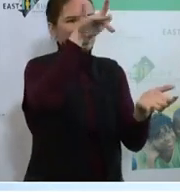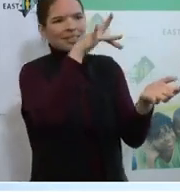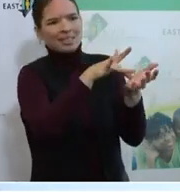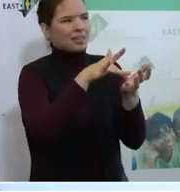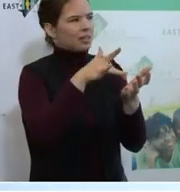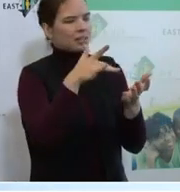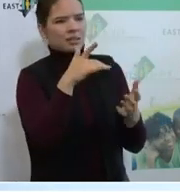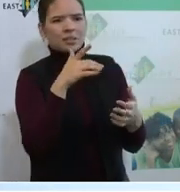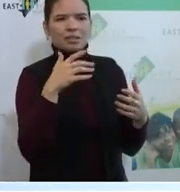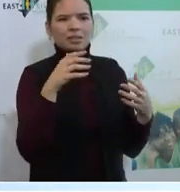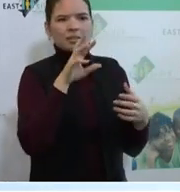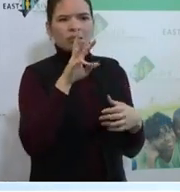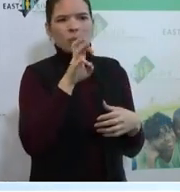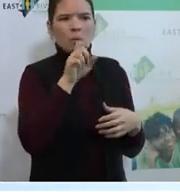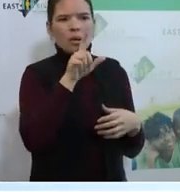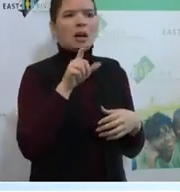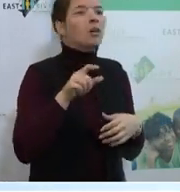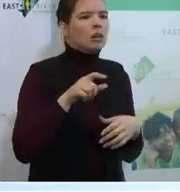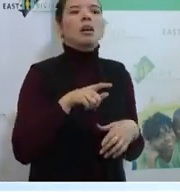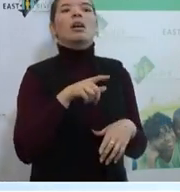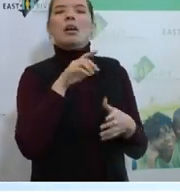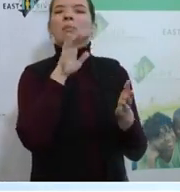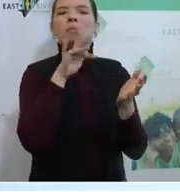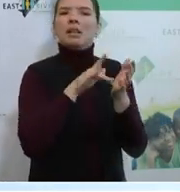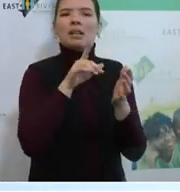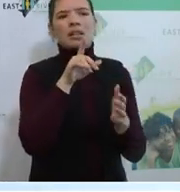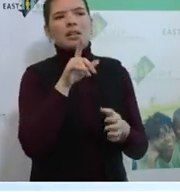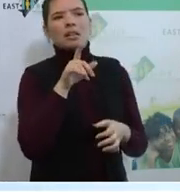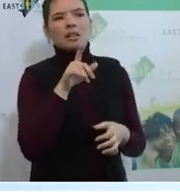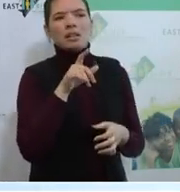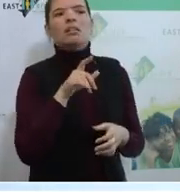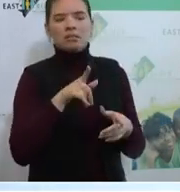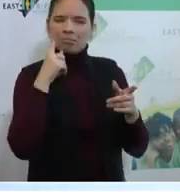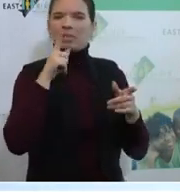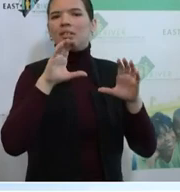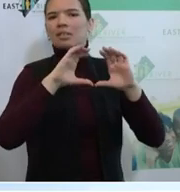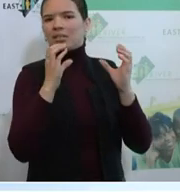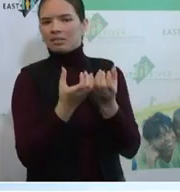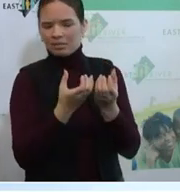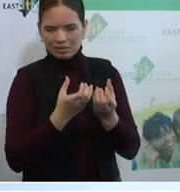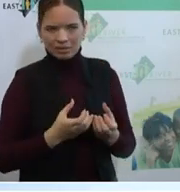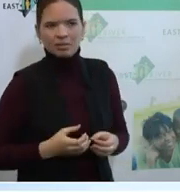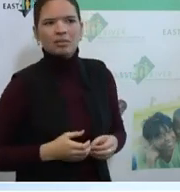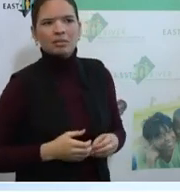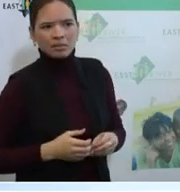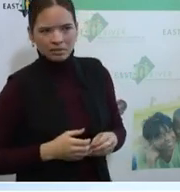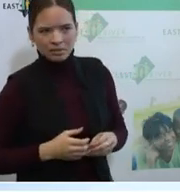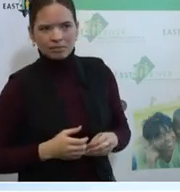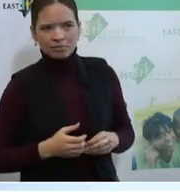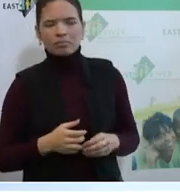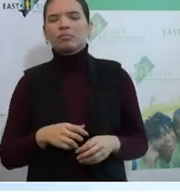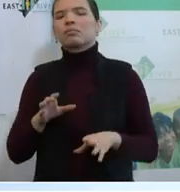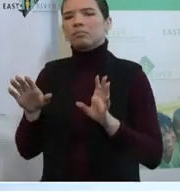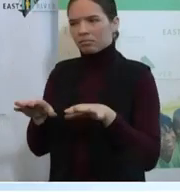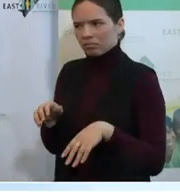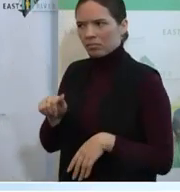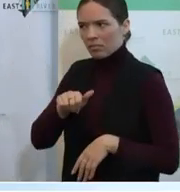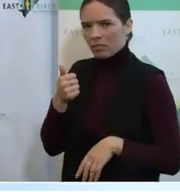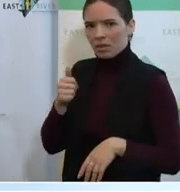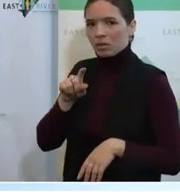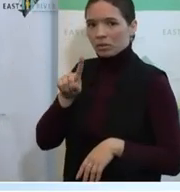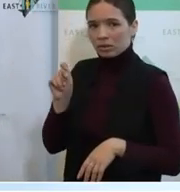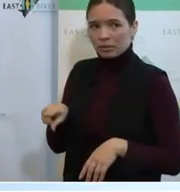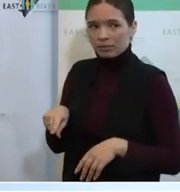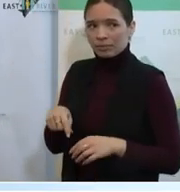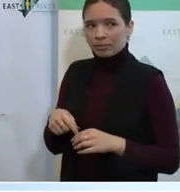here, ma'am. Yes. How you doing? Good. I want to address an issue about the grocery